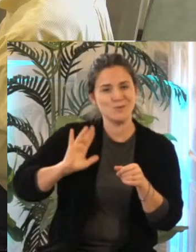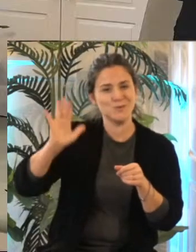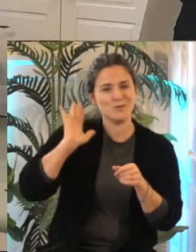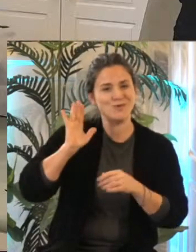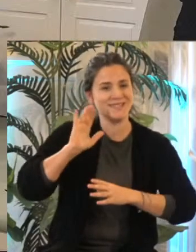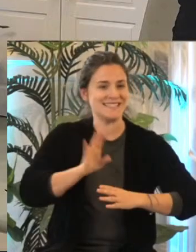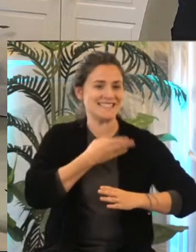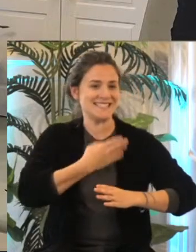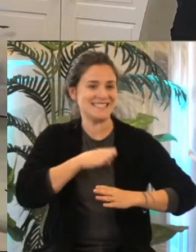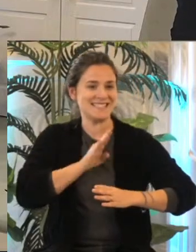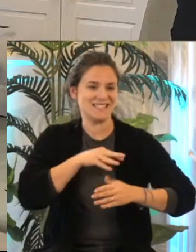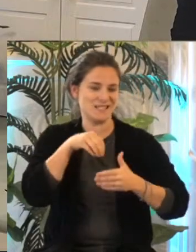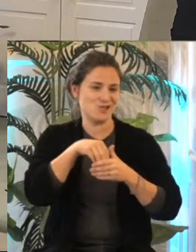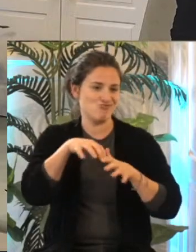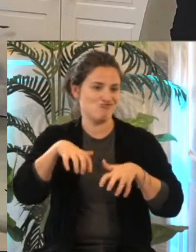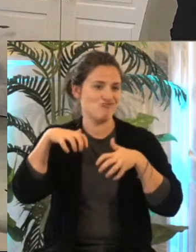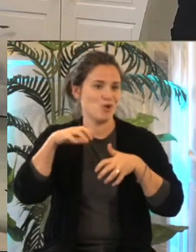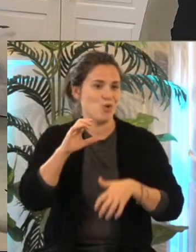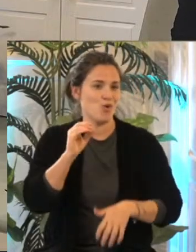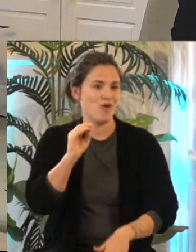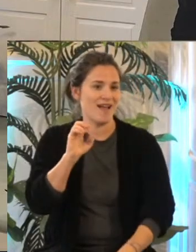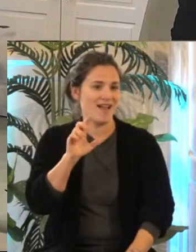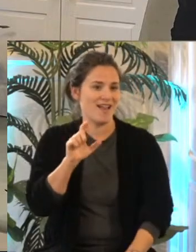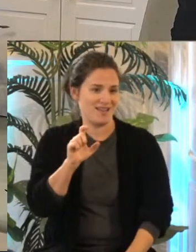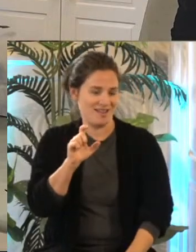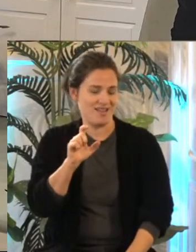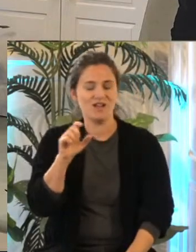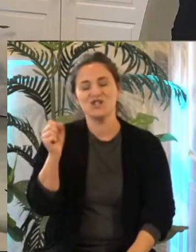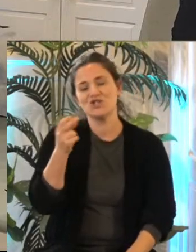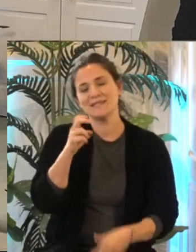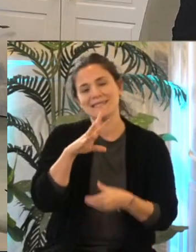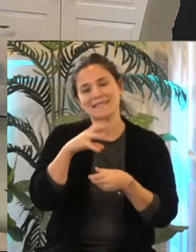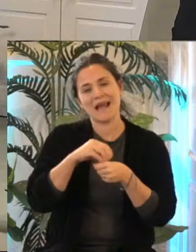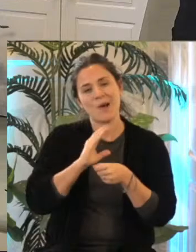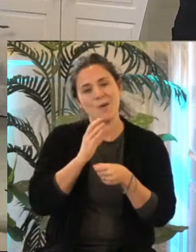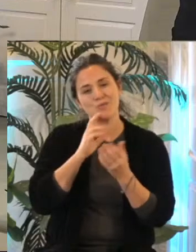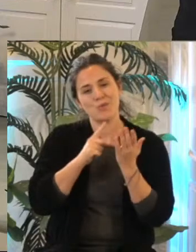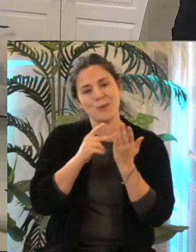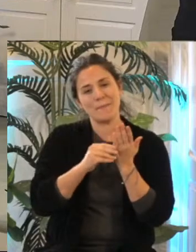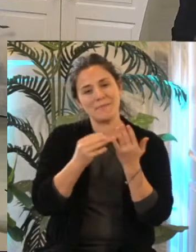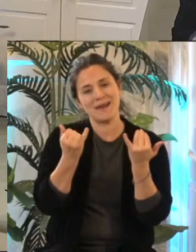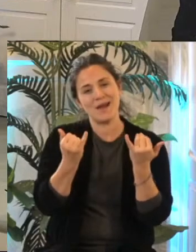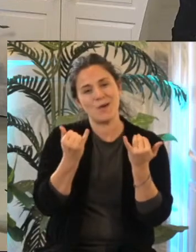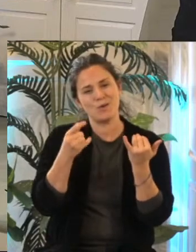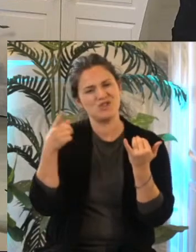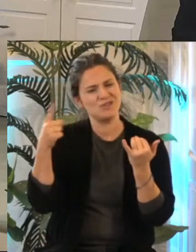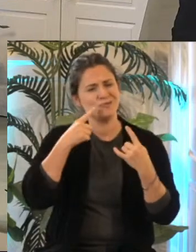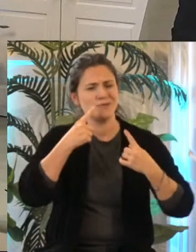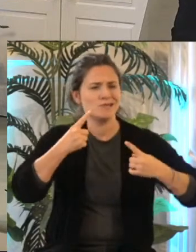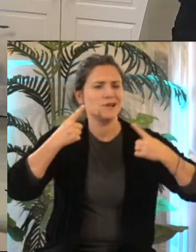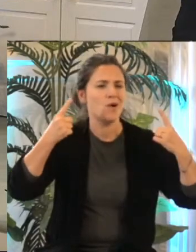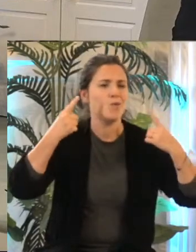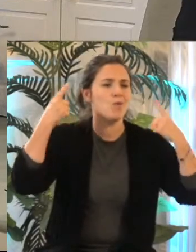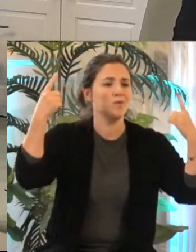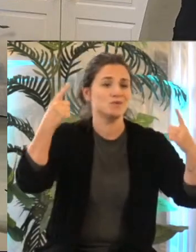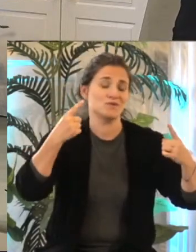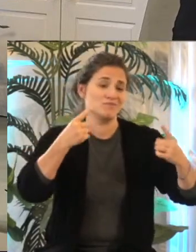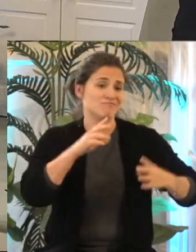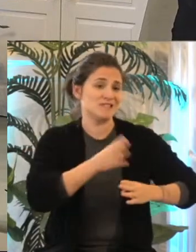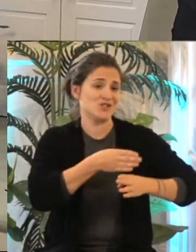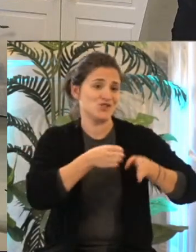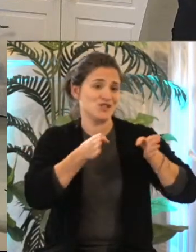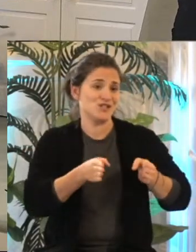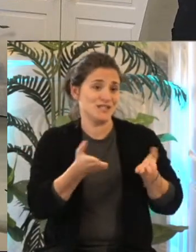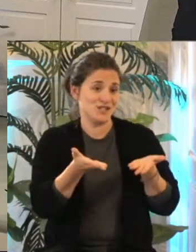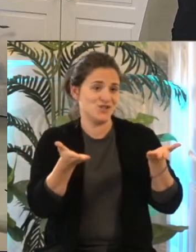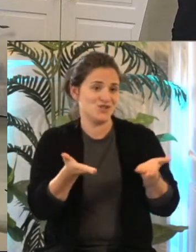while. She's in our inclusion program right now and is a renowned artist in our community. It's great to have